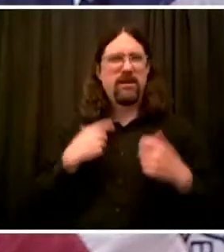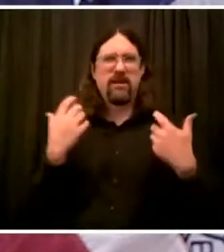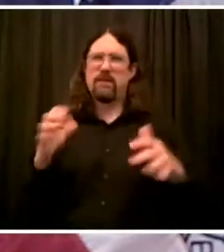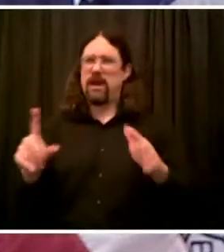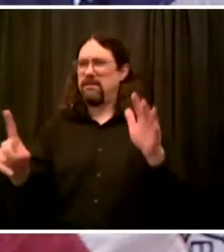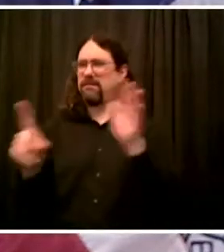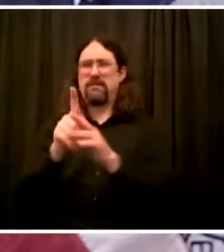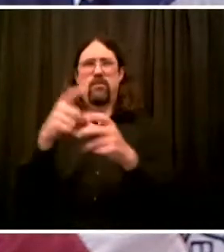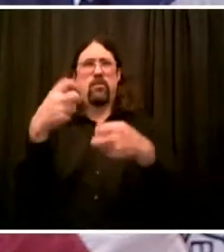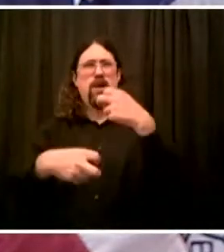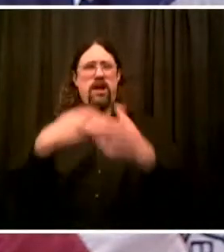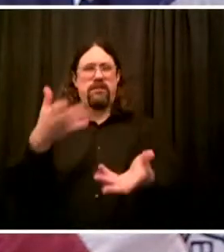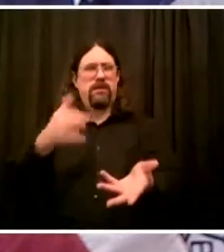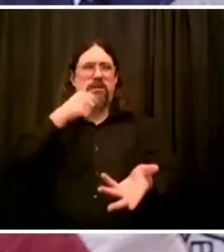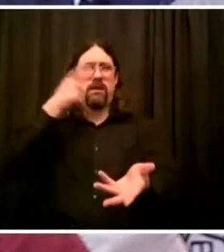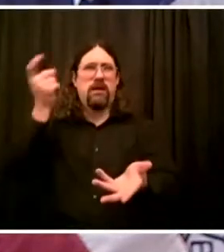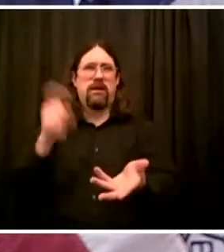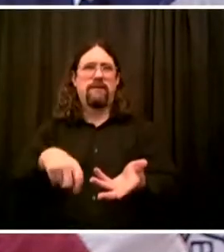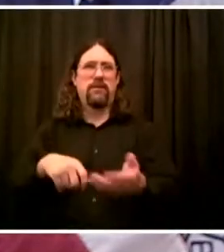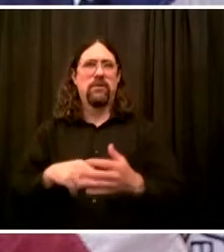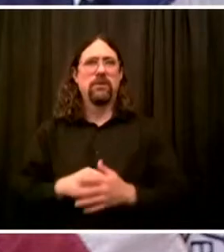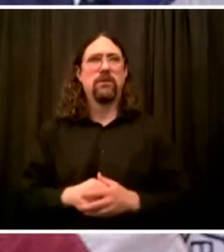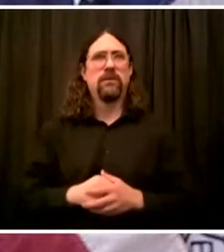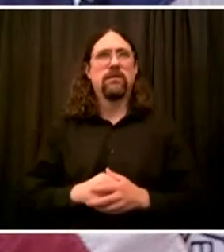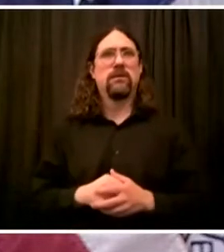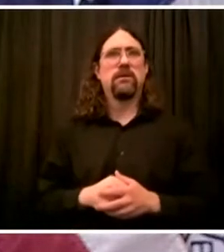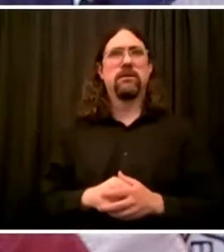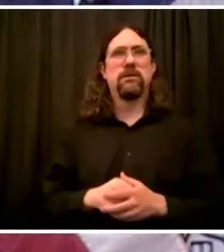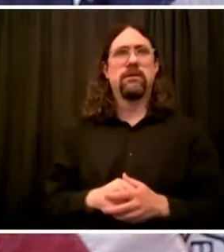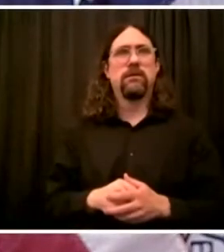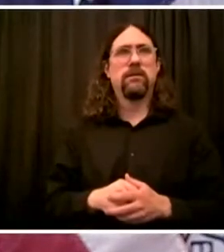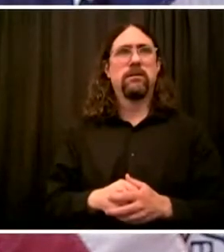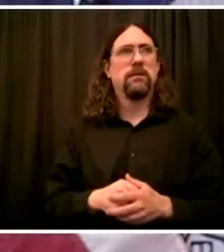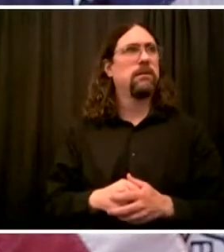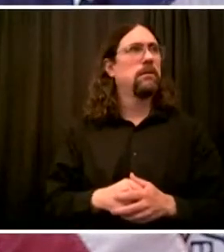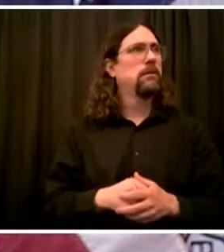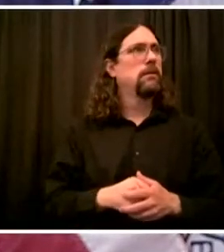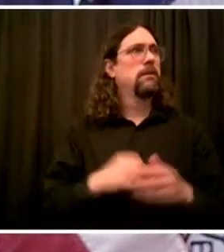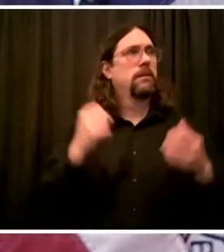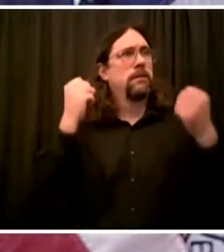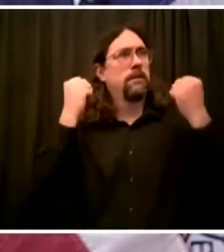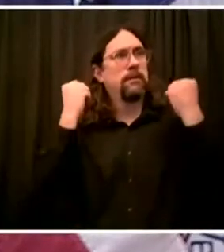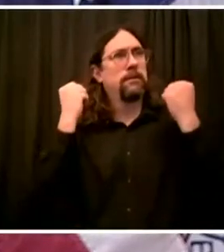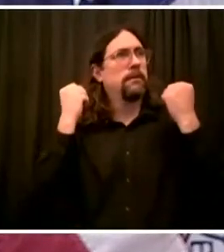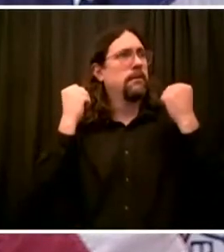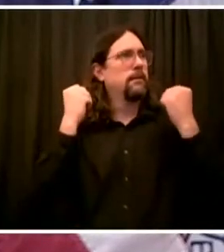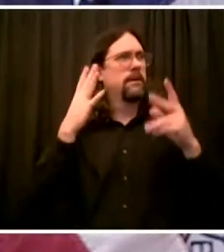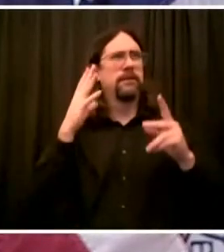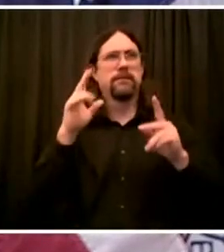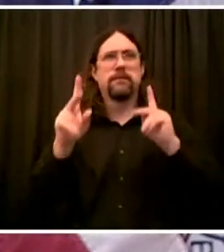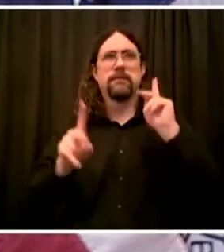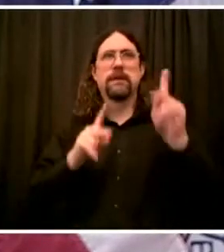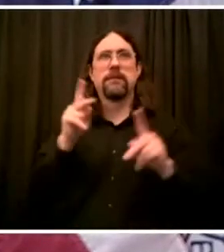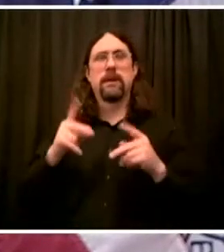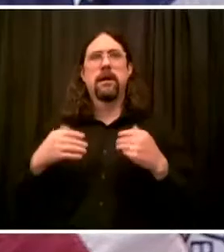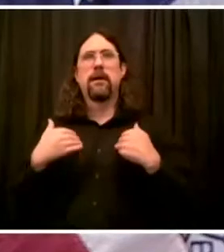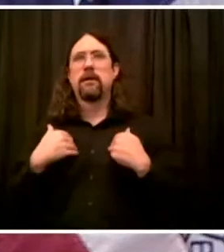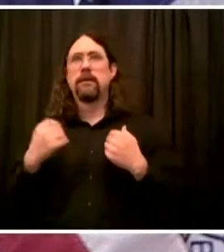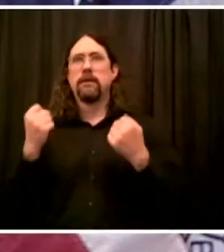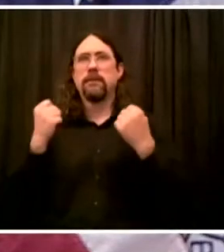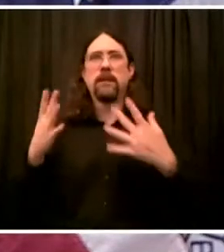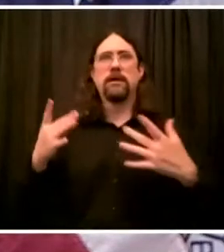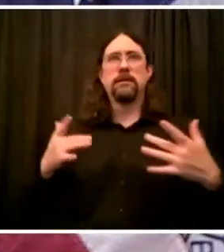concerns, and have worried that we might in some way take a step backwards or erase so much of the progress we've made